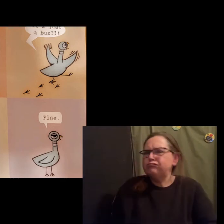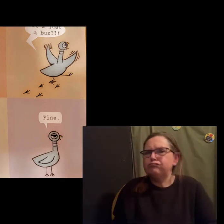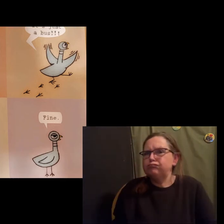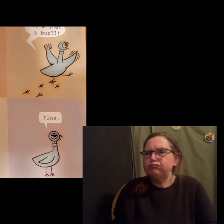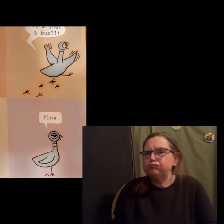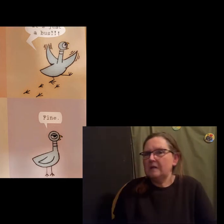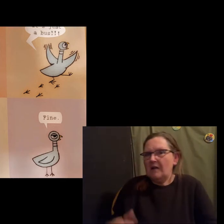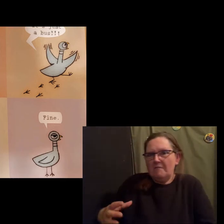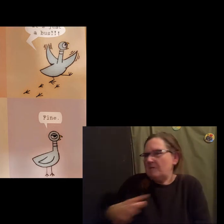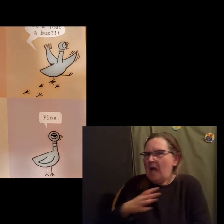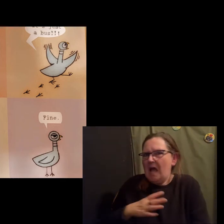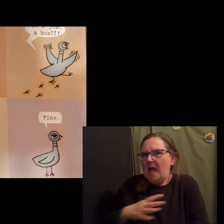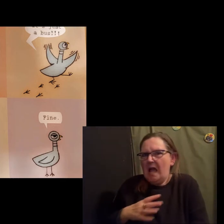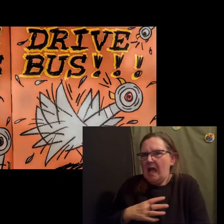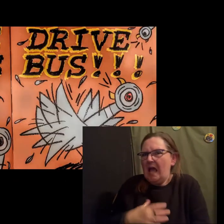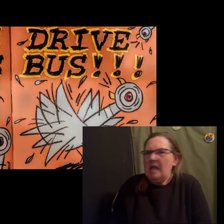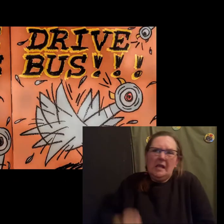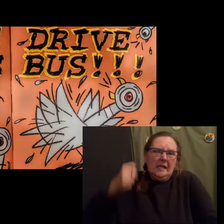Fine.